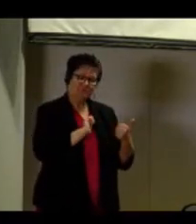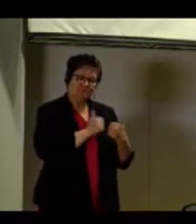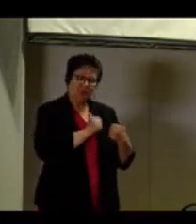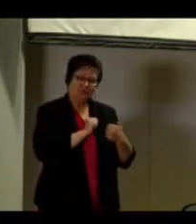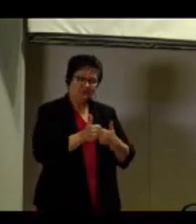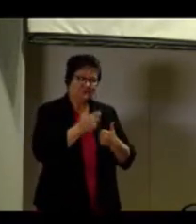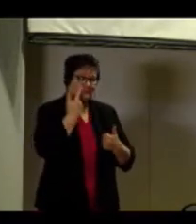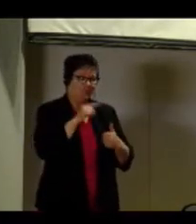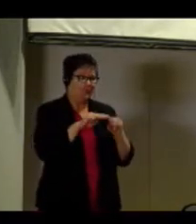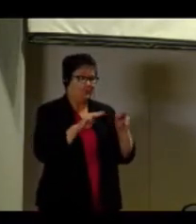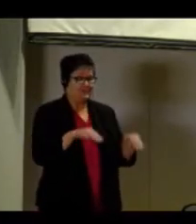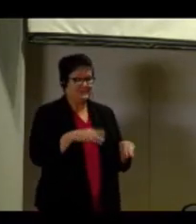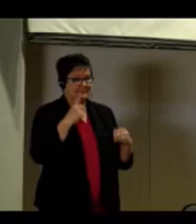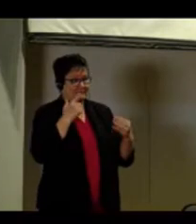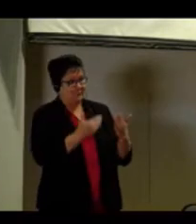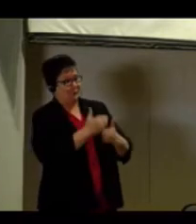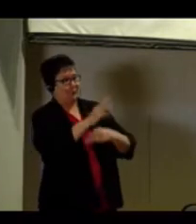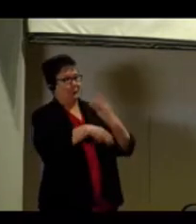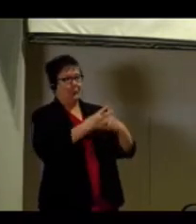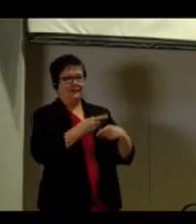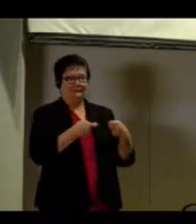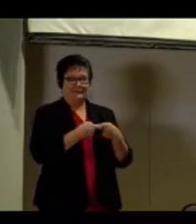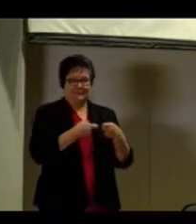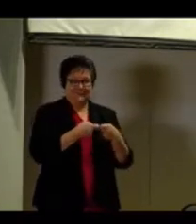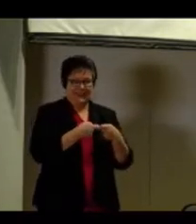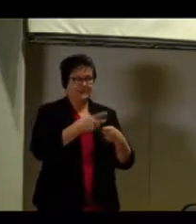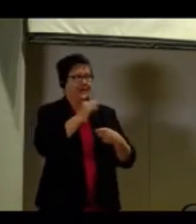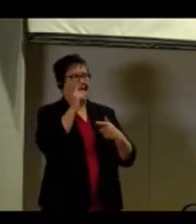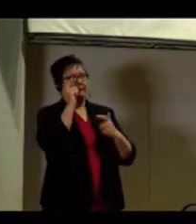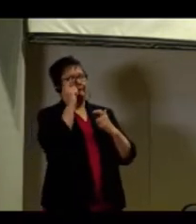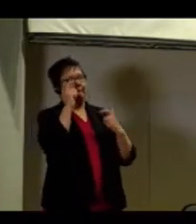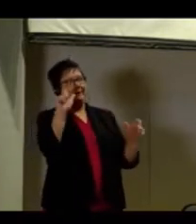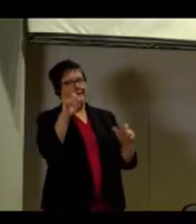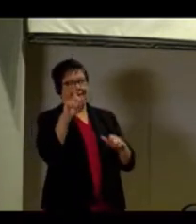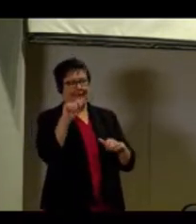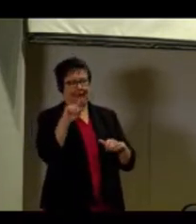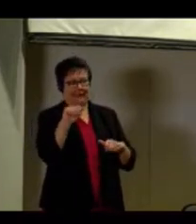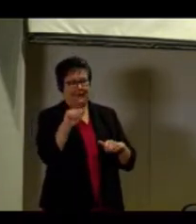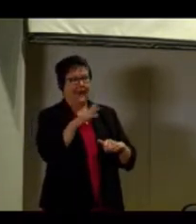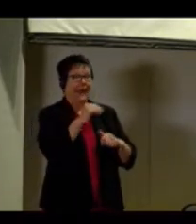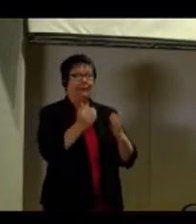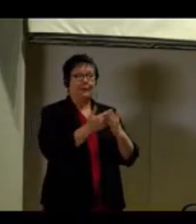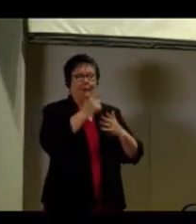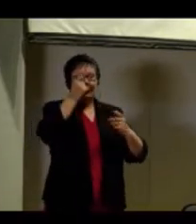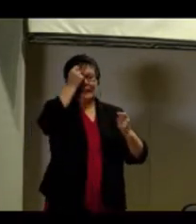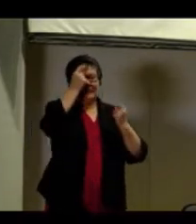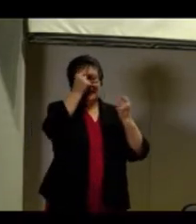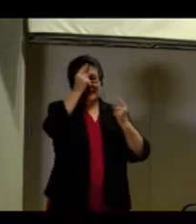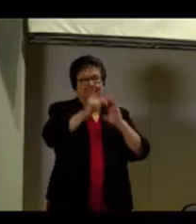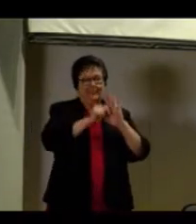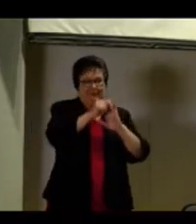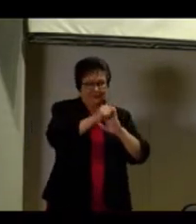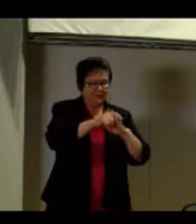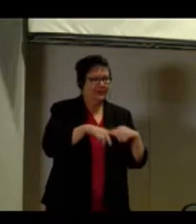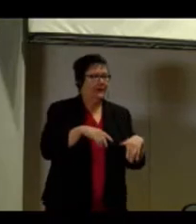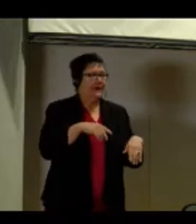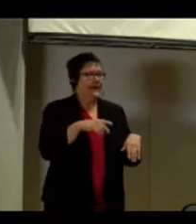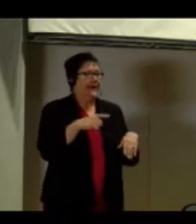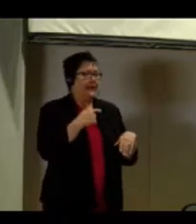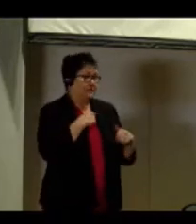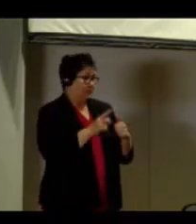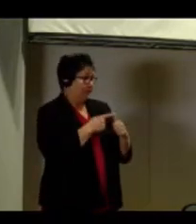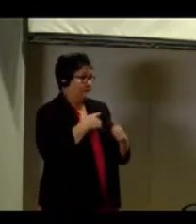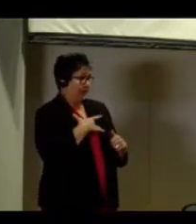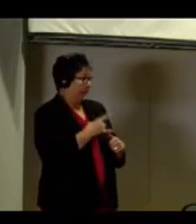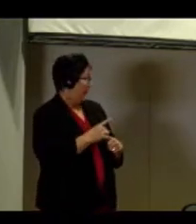museums in entering this world of digitization and big data, not to mention the new enlightenment. So first, I'd like to ask